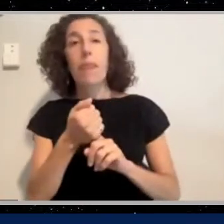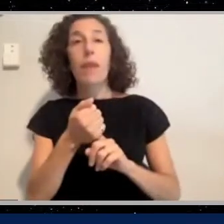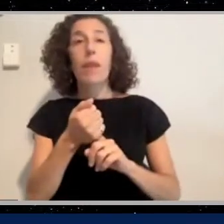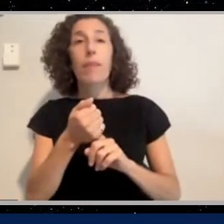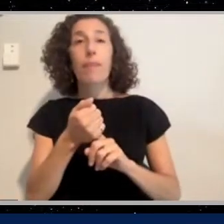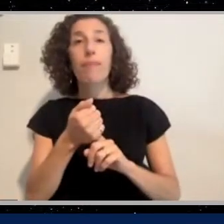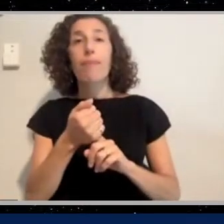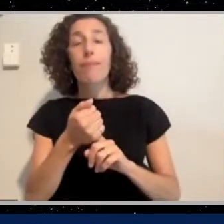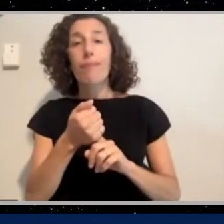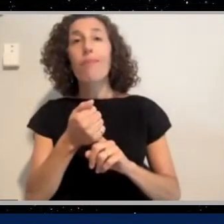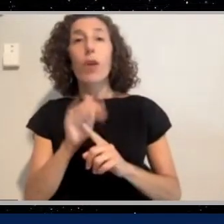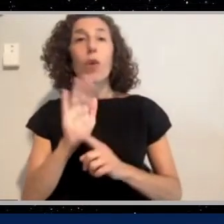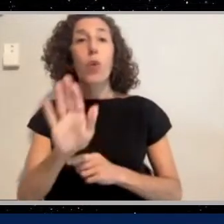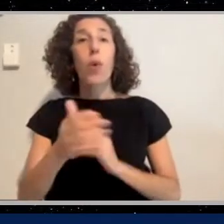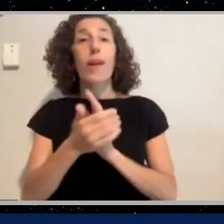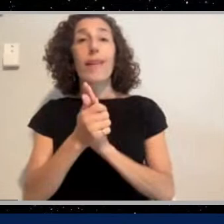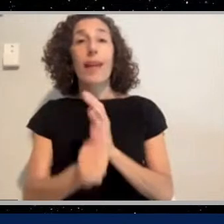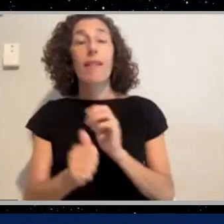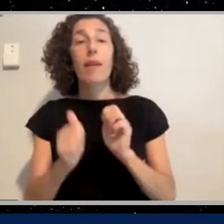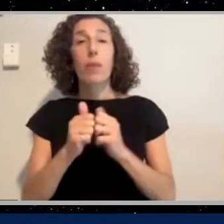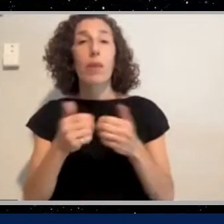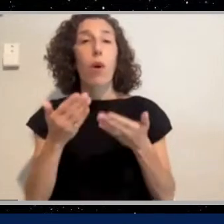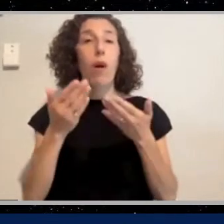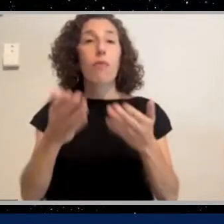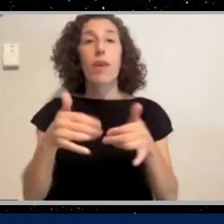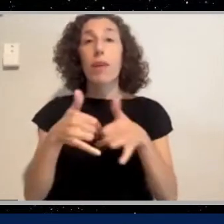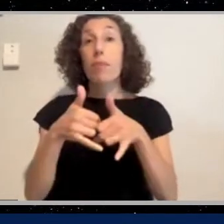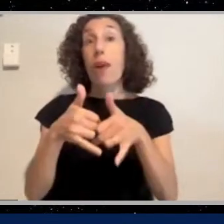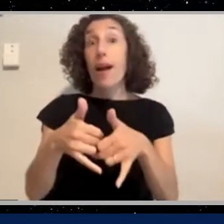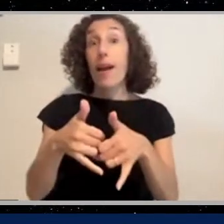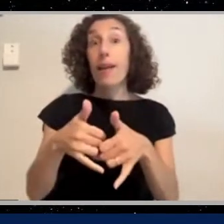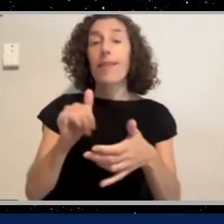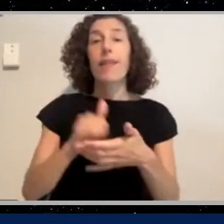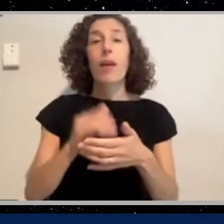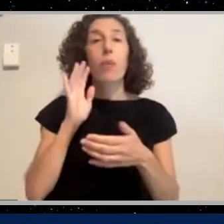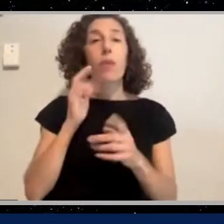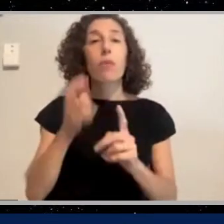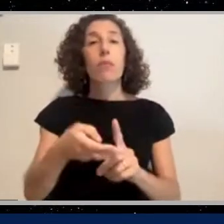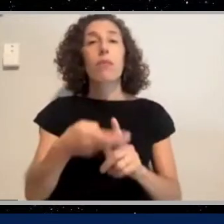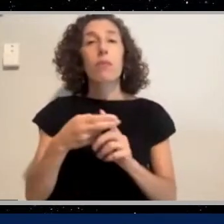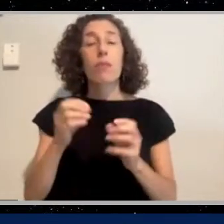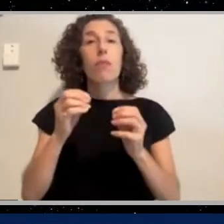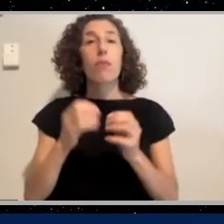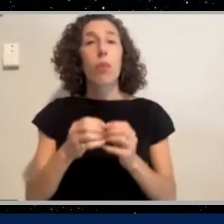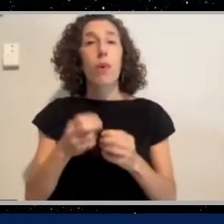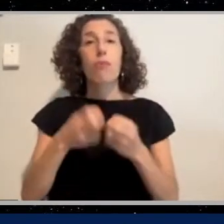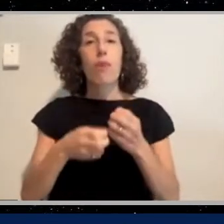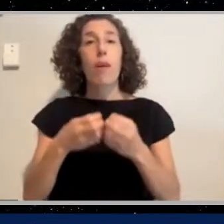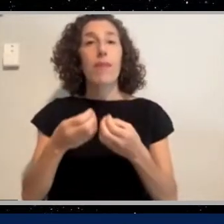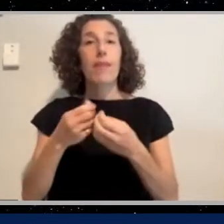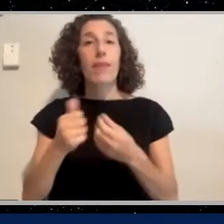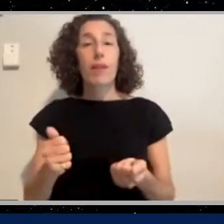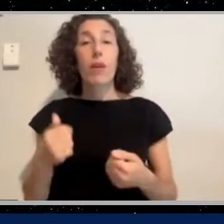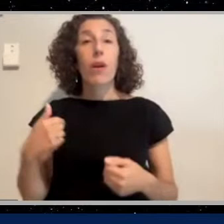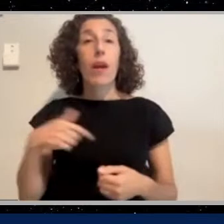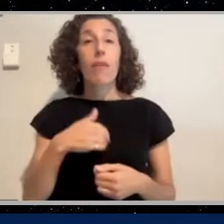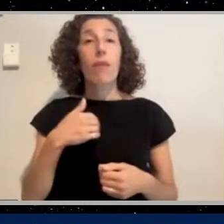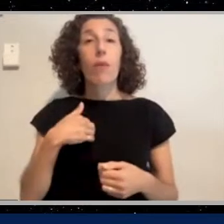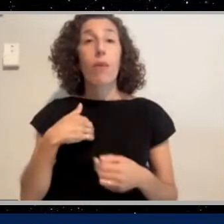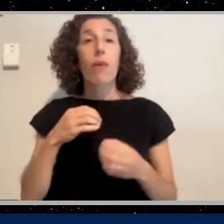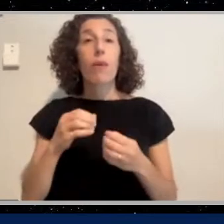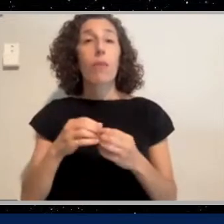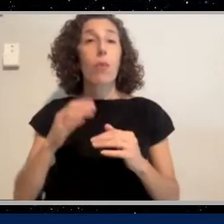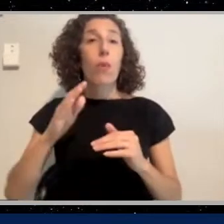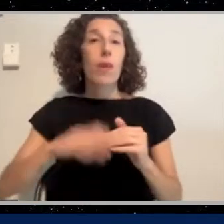communities what's available. For our group, there is over $300 million of investments that we